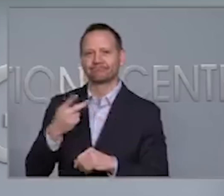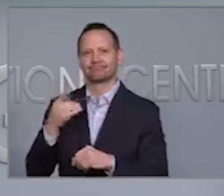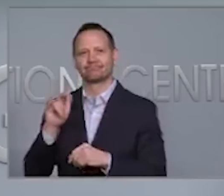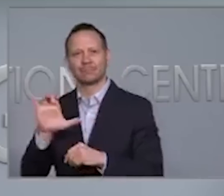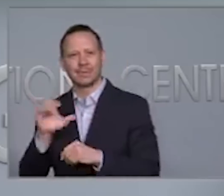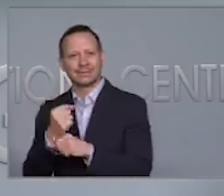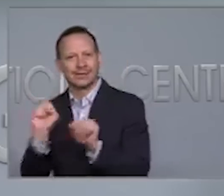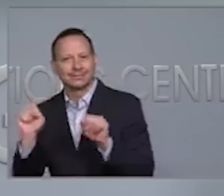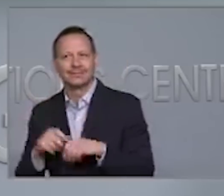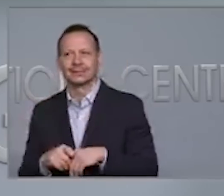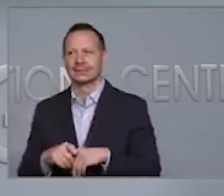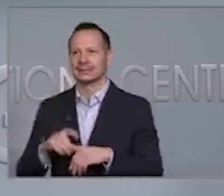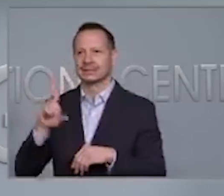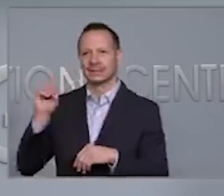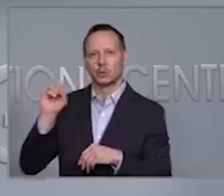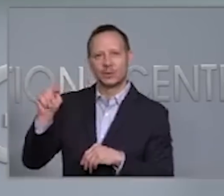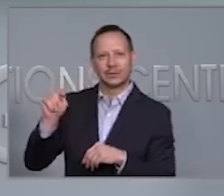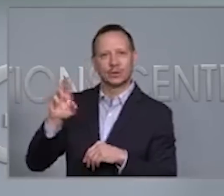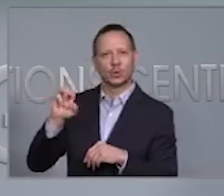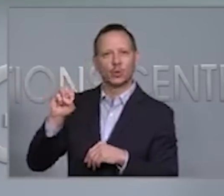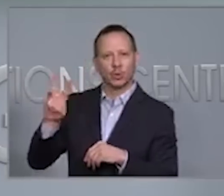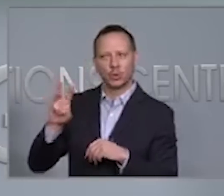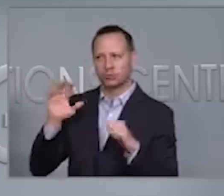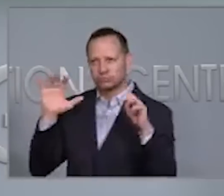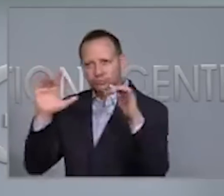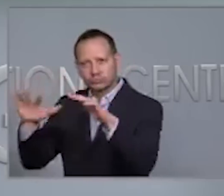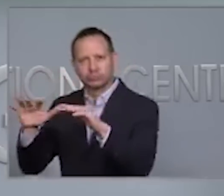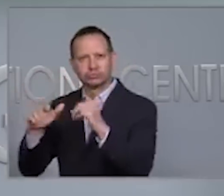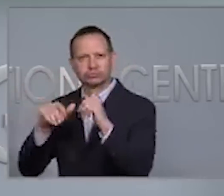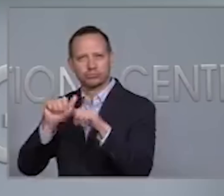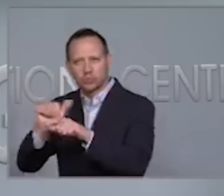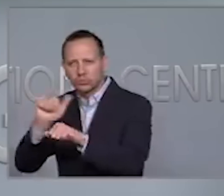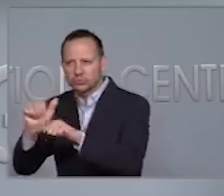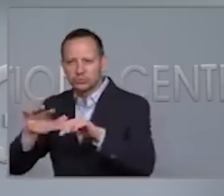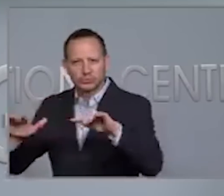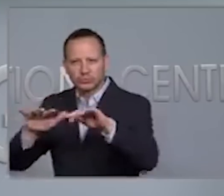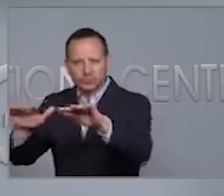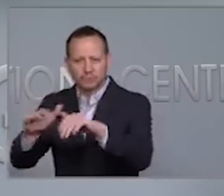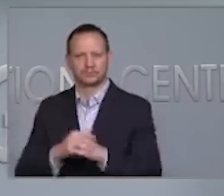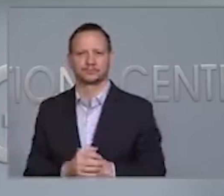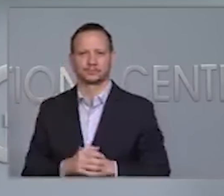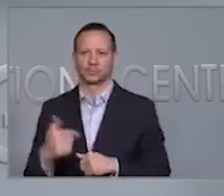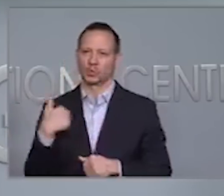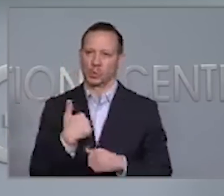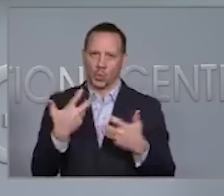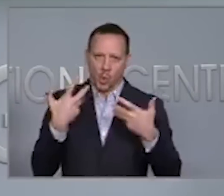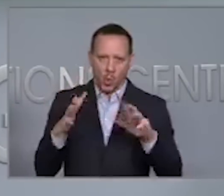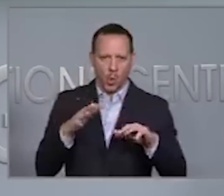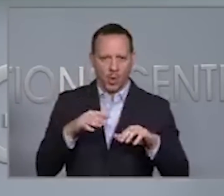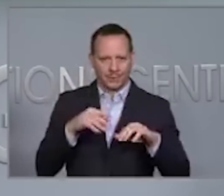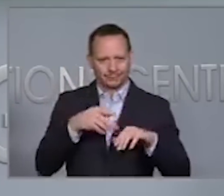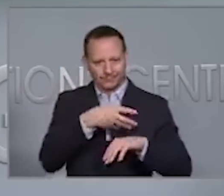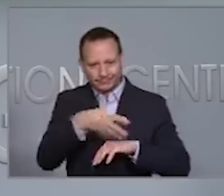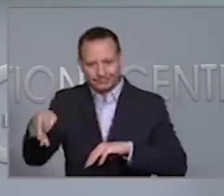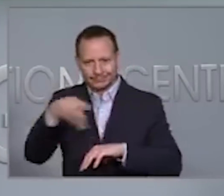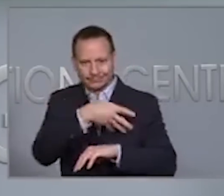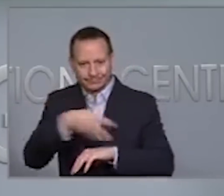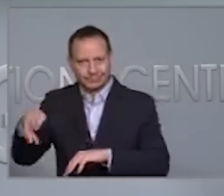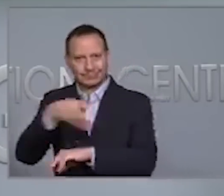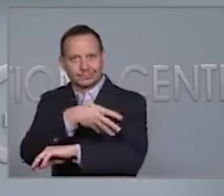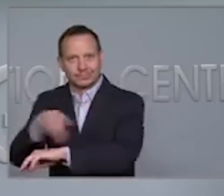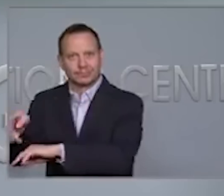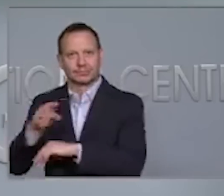to do their work. After pre-treating hundreds of miles of highways with more than 3.1 million gallons of